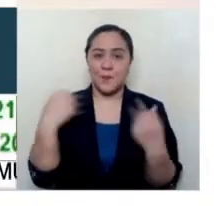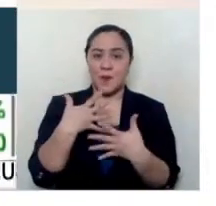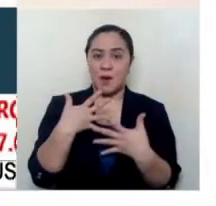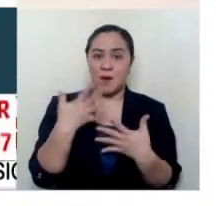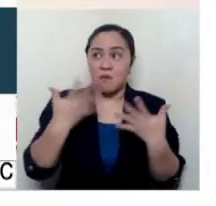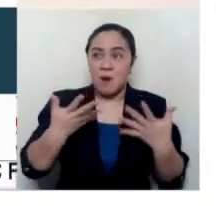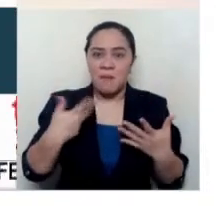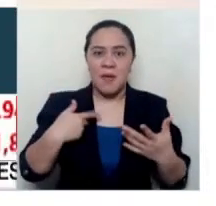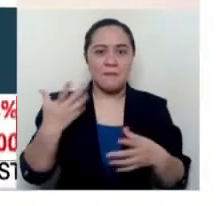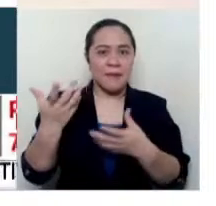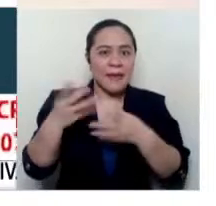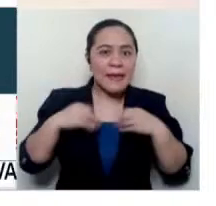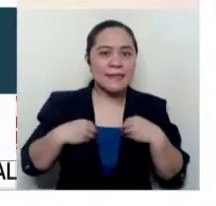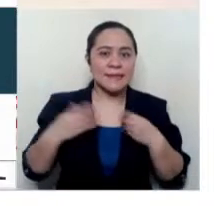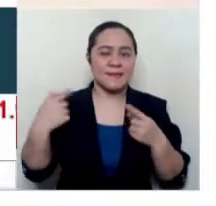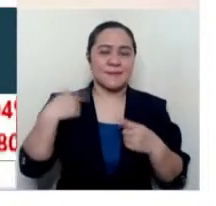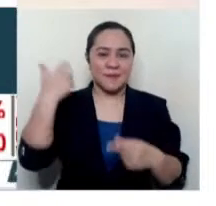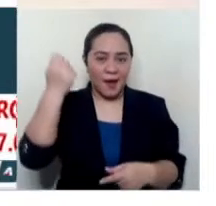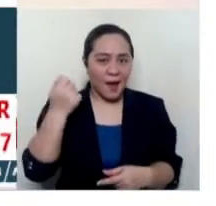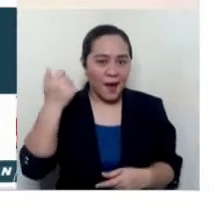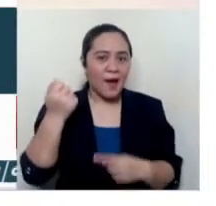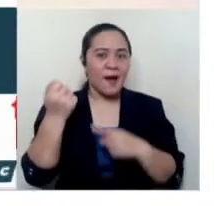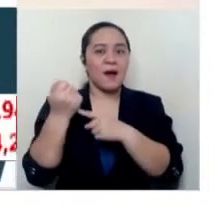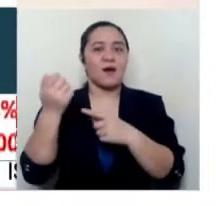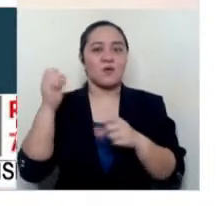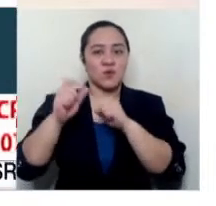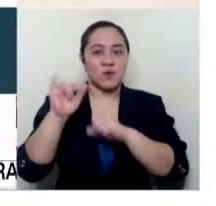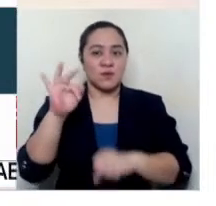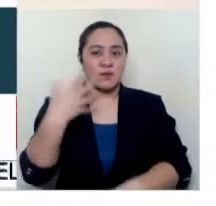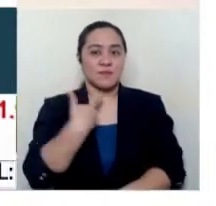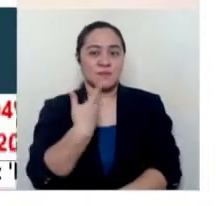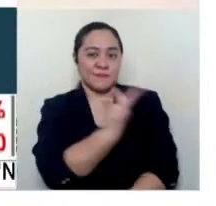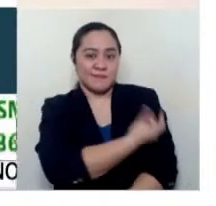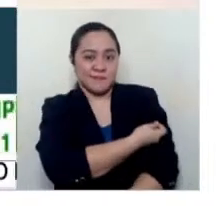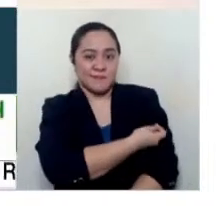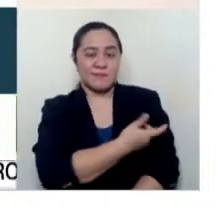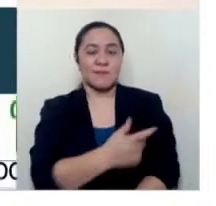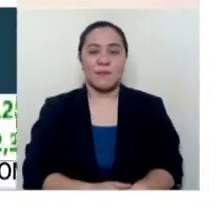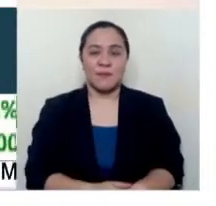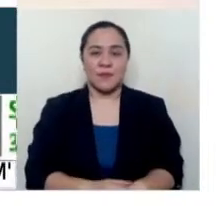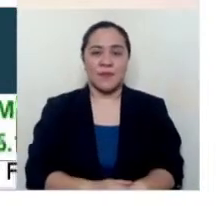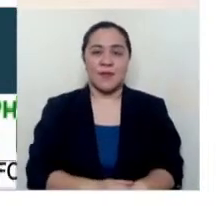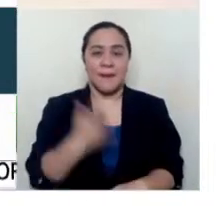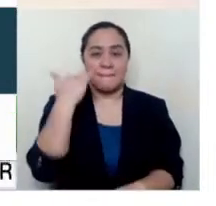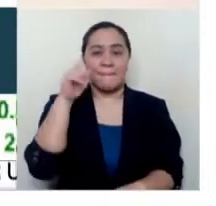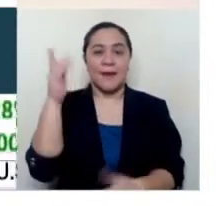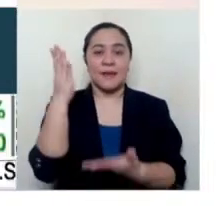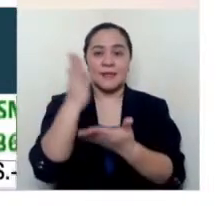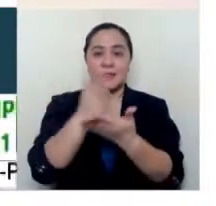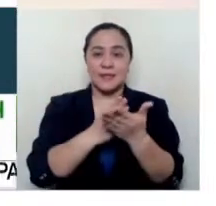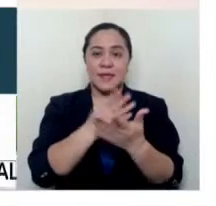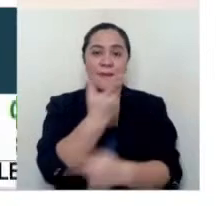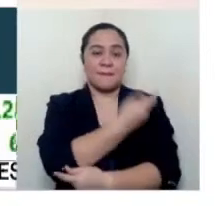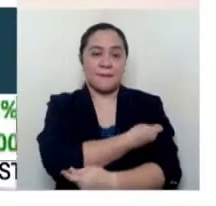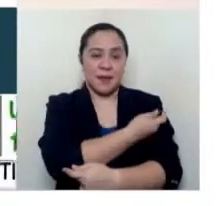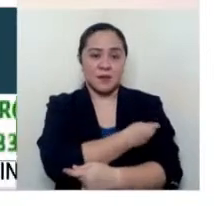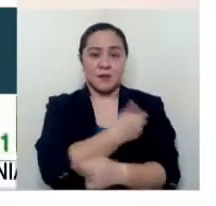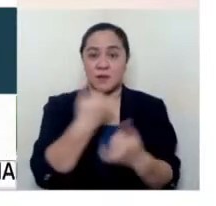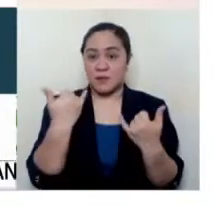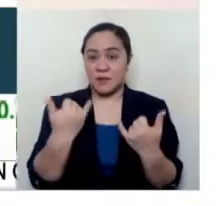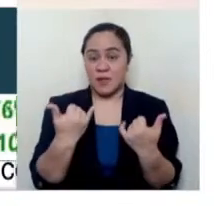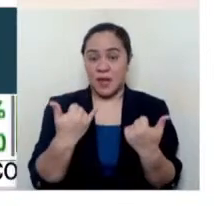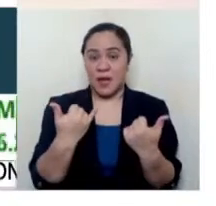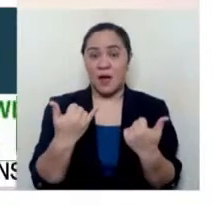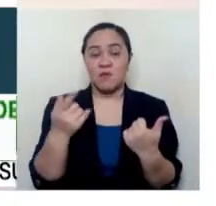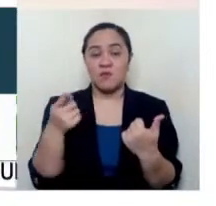apaka hindi ko nga matanggap yung aking senior citizen benefit, no? So they got themselves vaccinated. And now, you know, that's